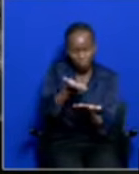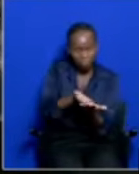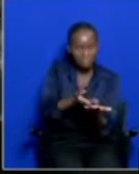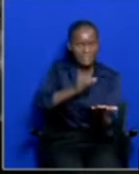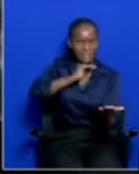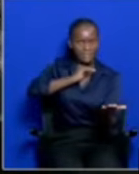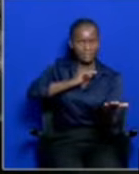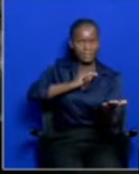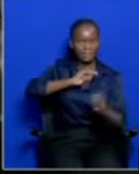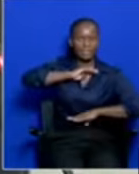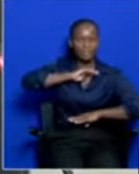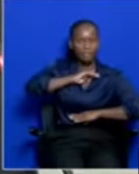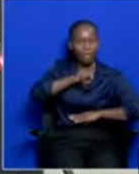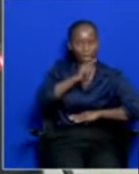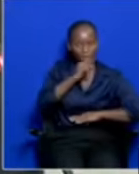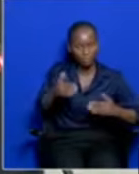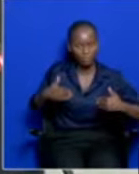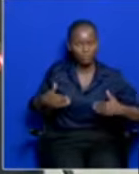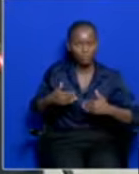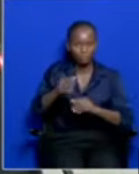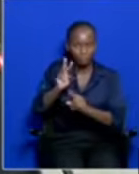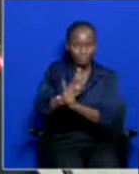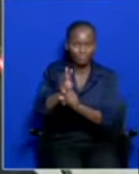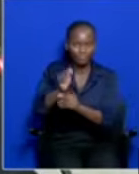In terms of the